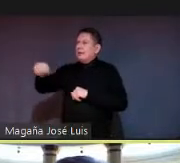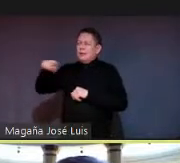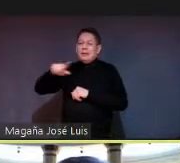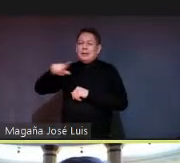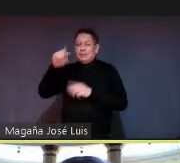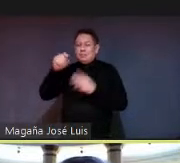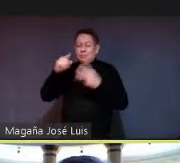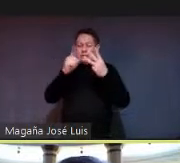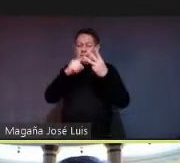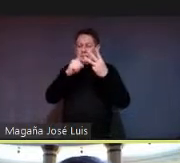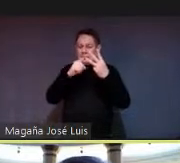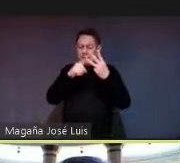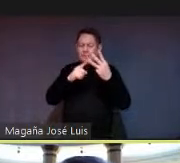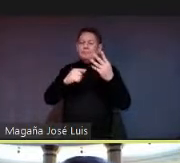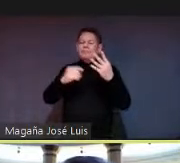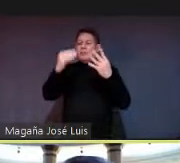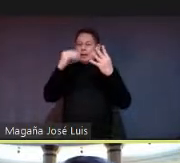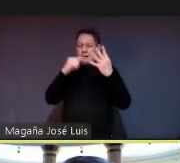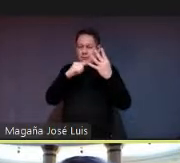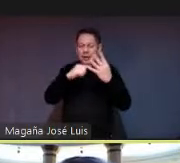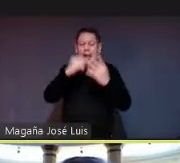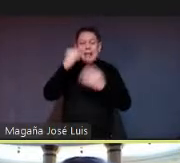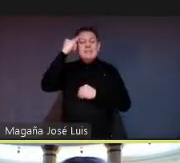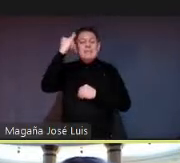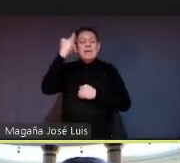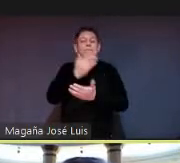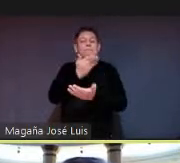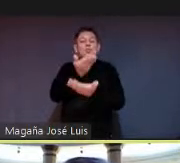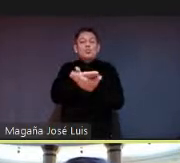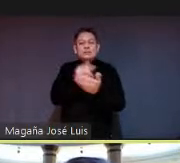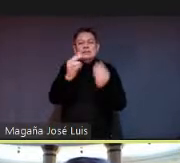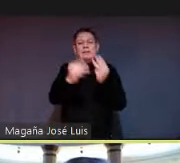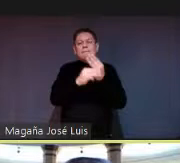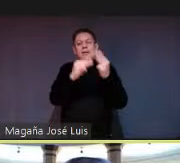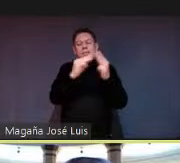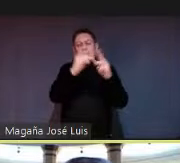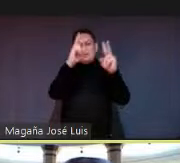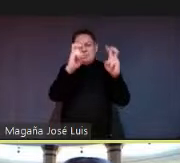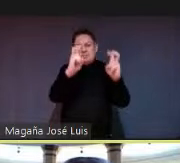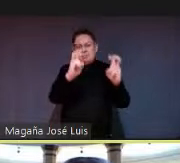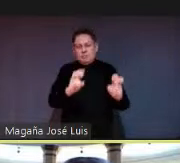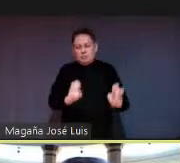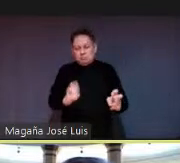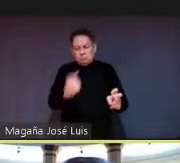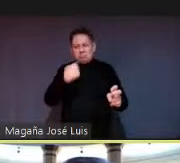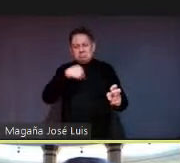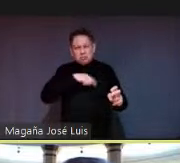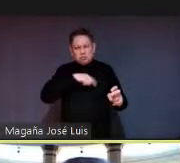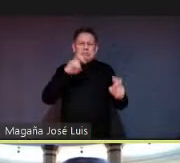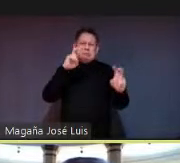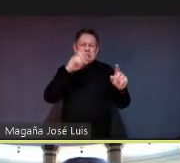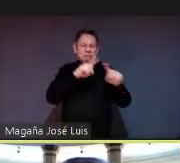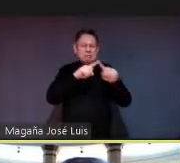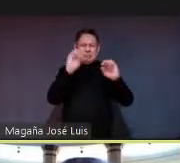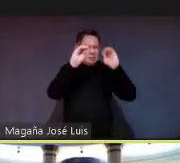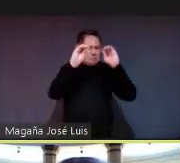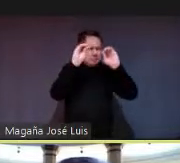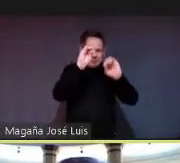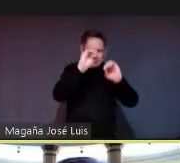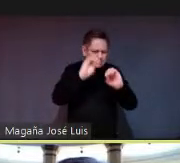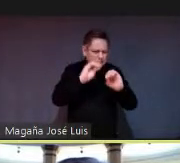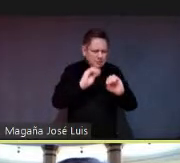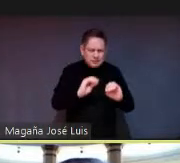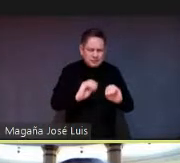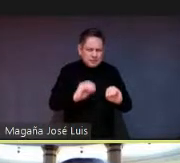this information, we went to stage 2, which was proposing the curriculum for the medical school so